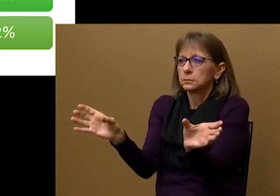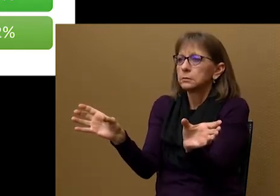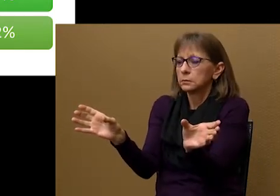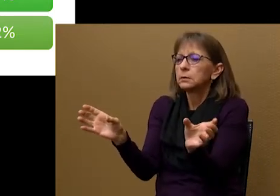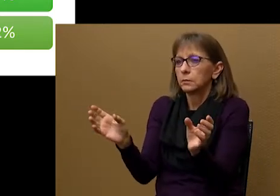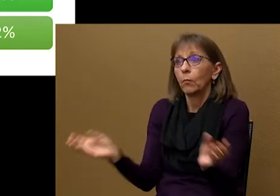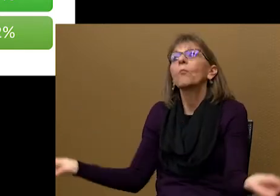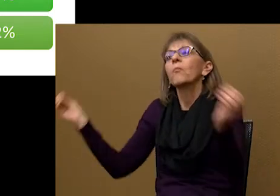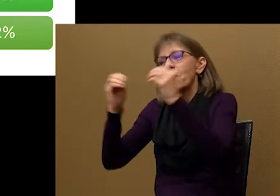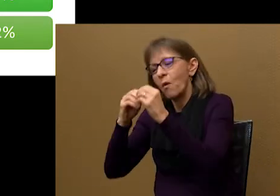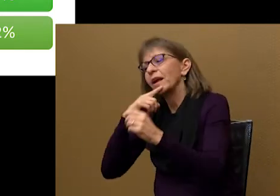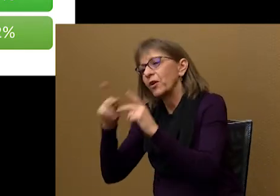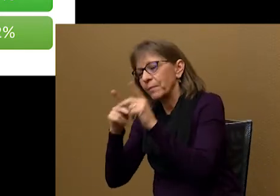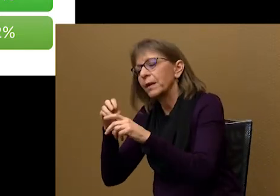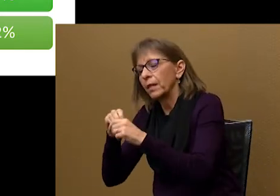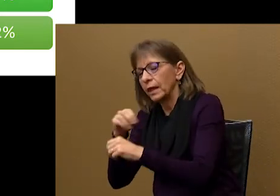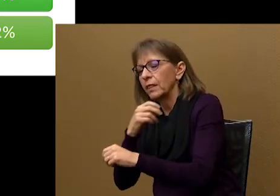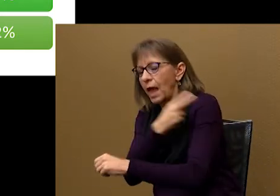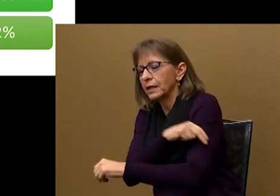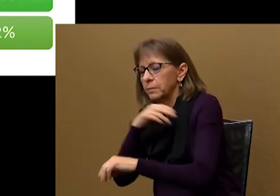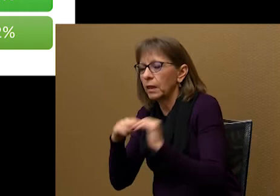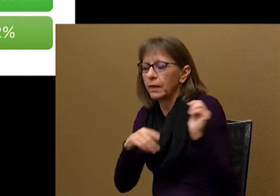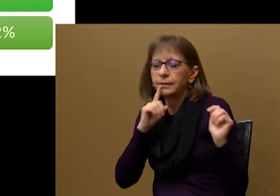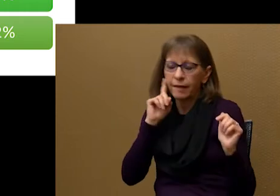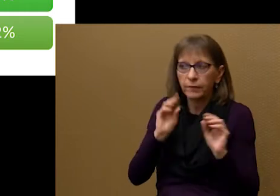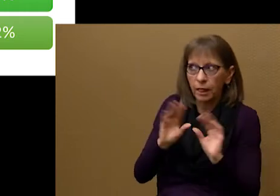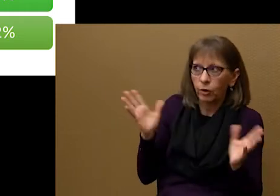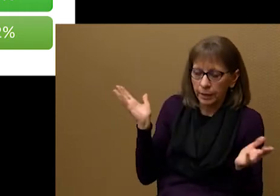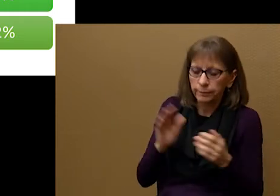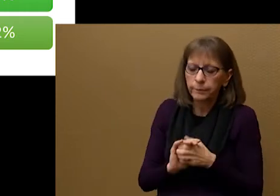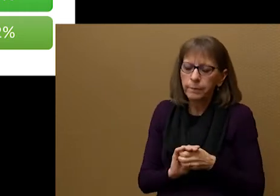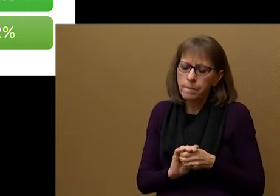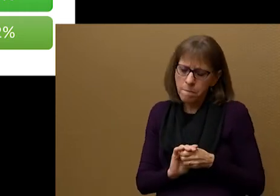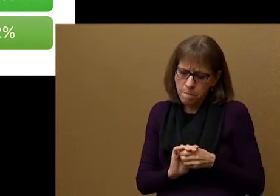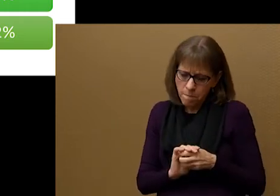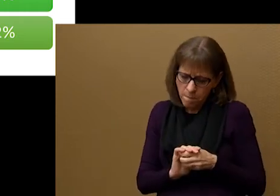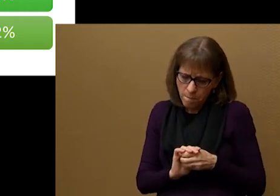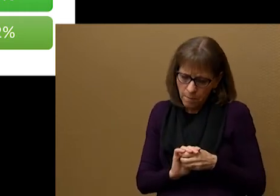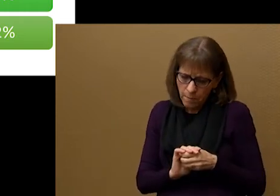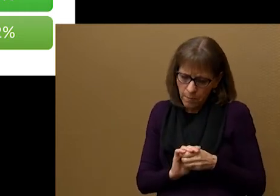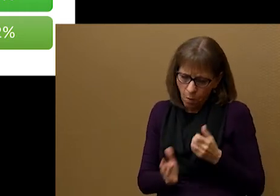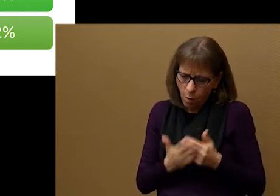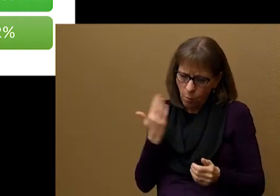point in time. Clearly, there were far more hearing patients in the hospital than deaf patients.